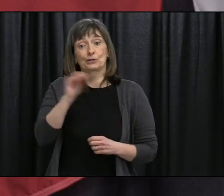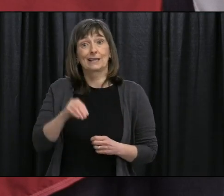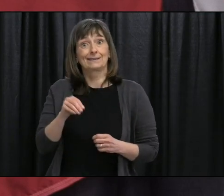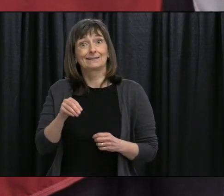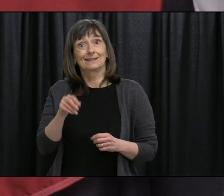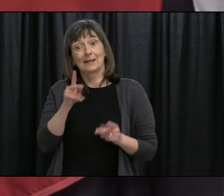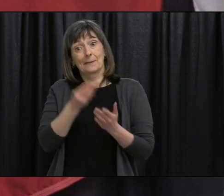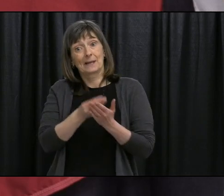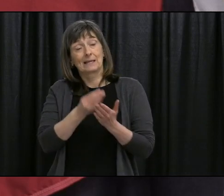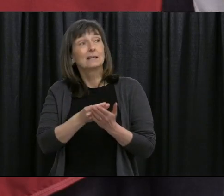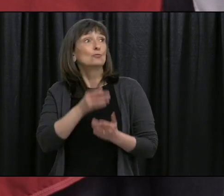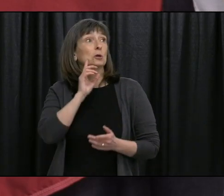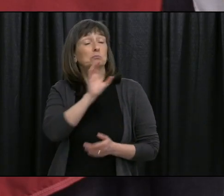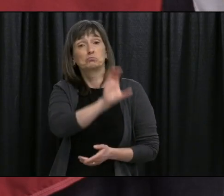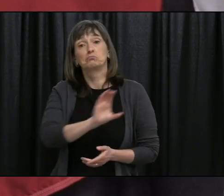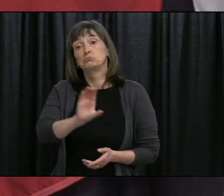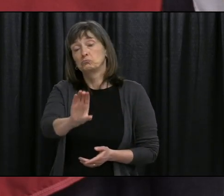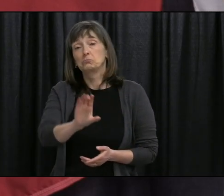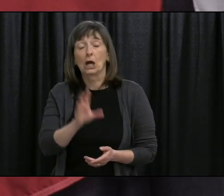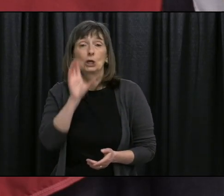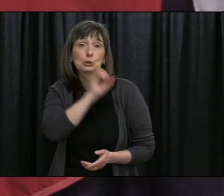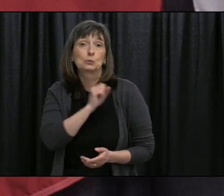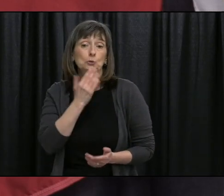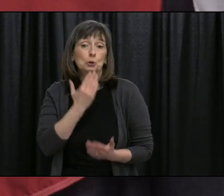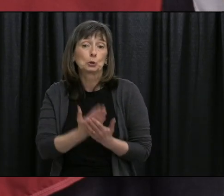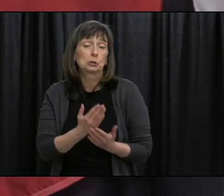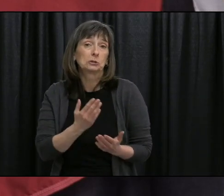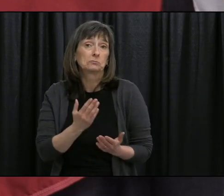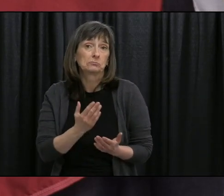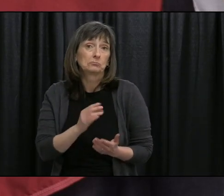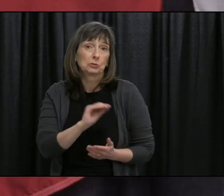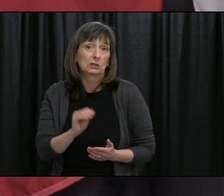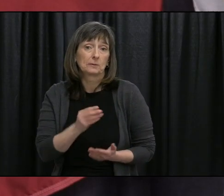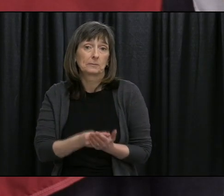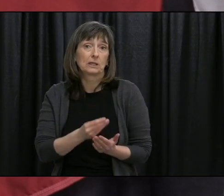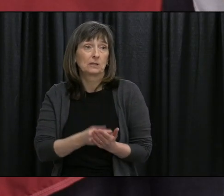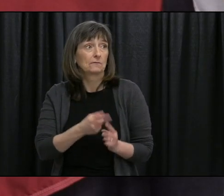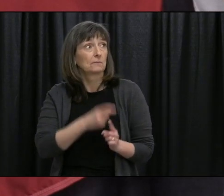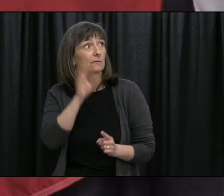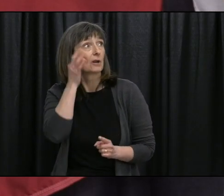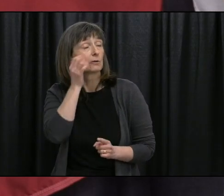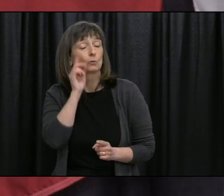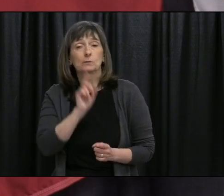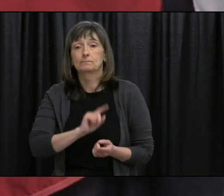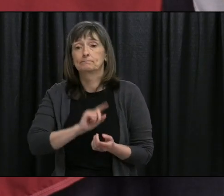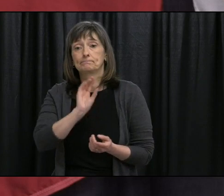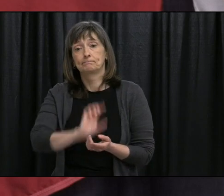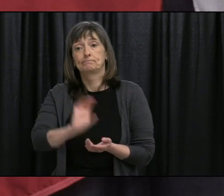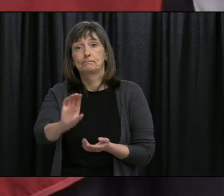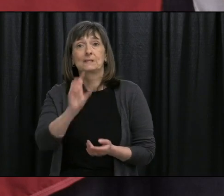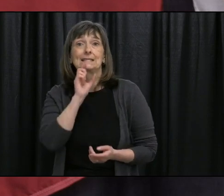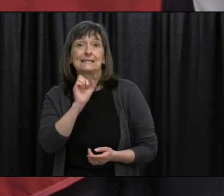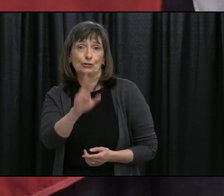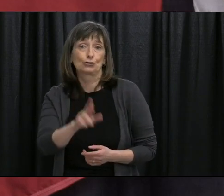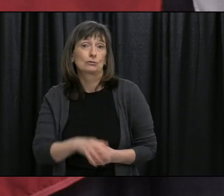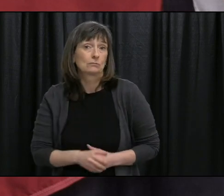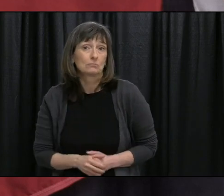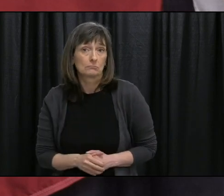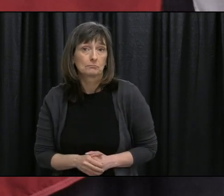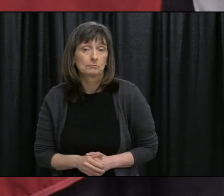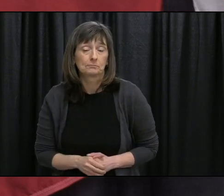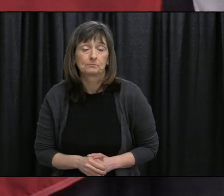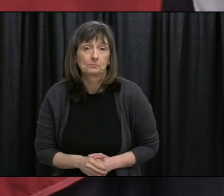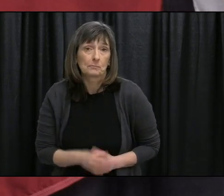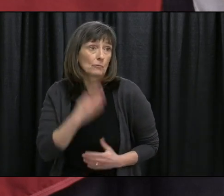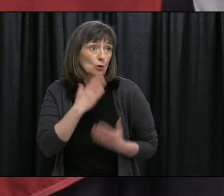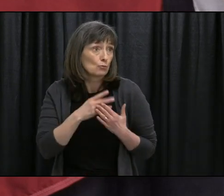we would receive a good number of those that would qualify. So it's a good program. It